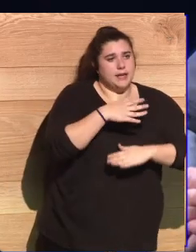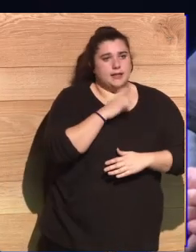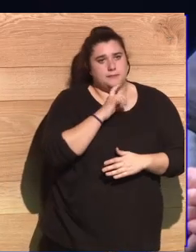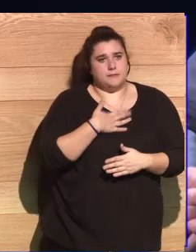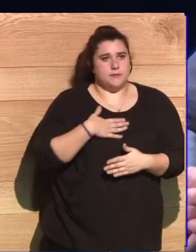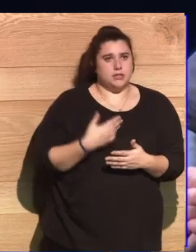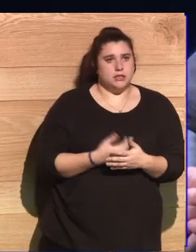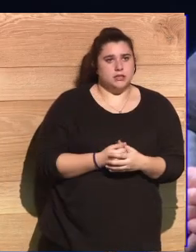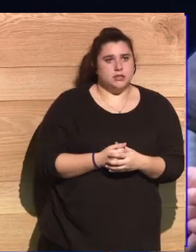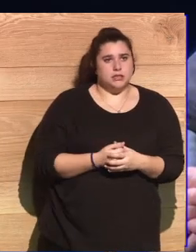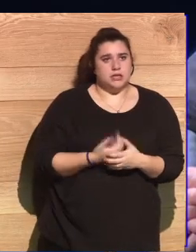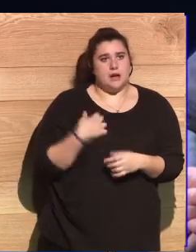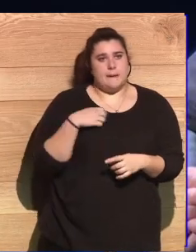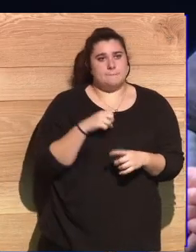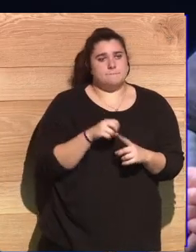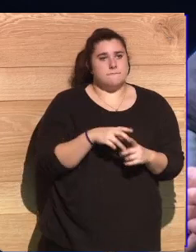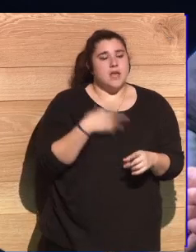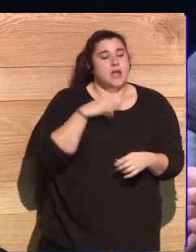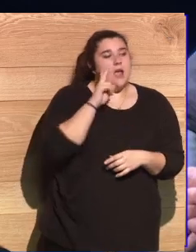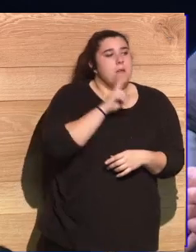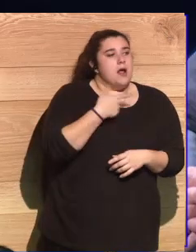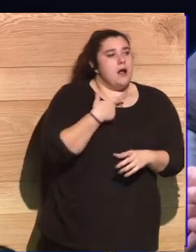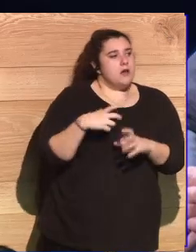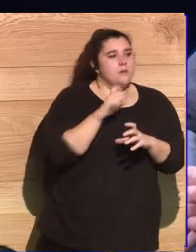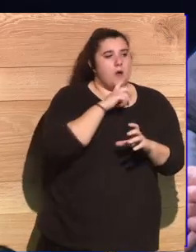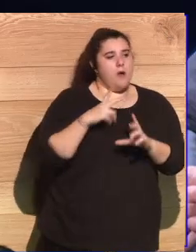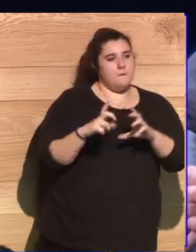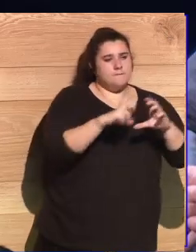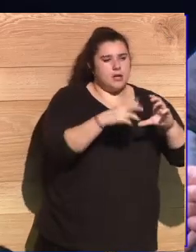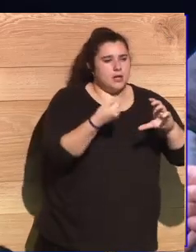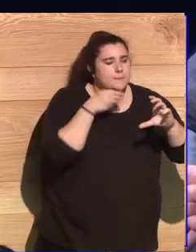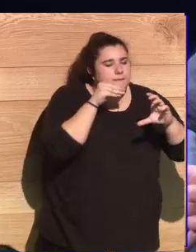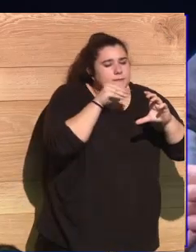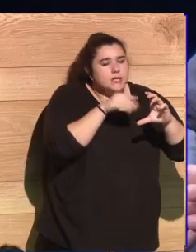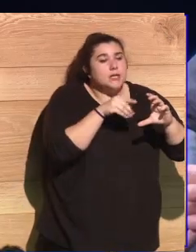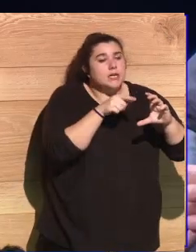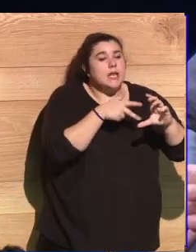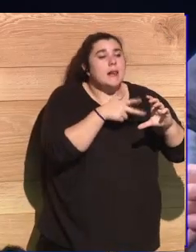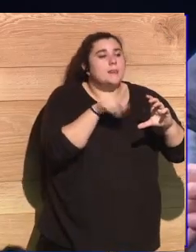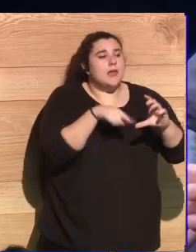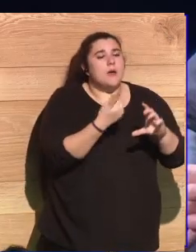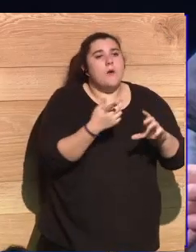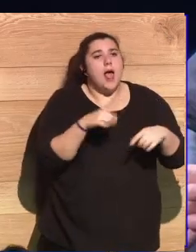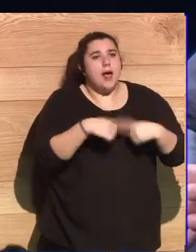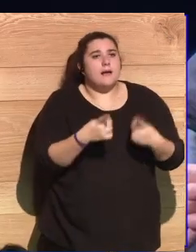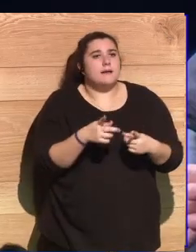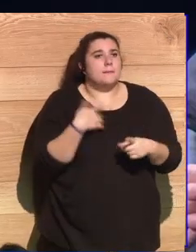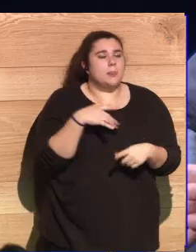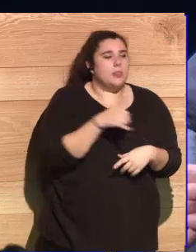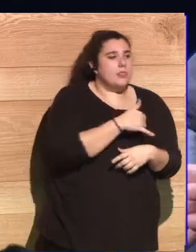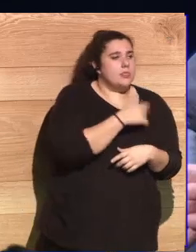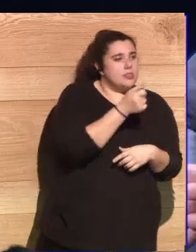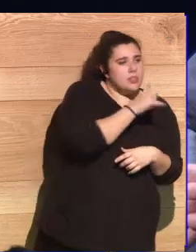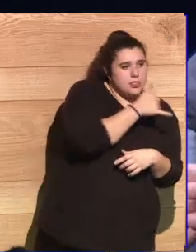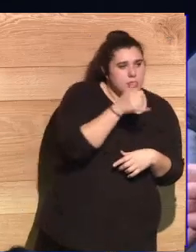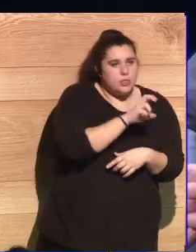I knew, so to speak. And when I looked through the camera, although it was drug, I tried to